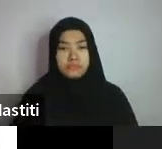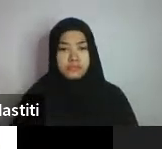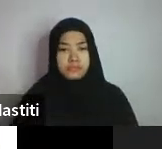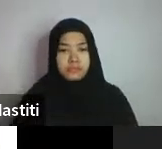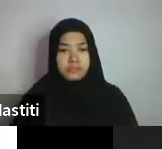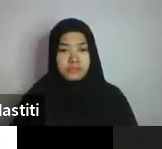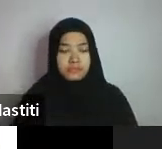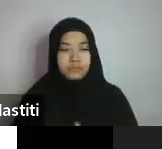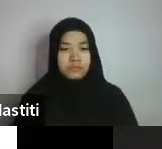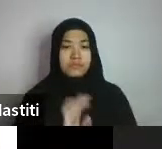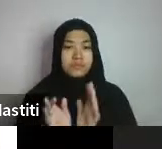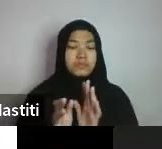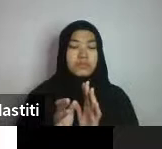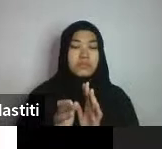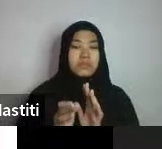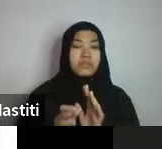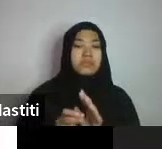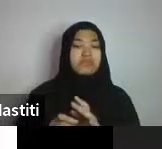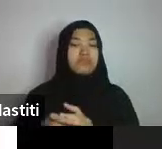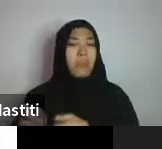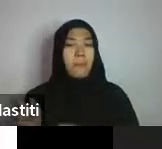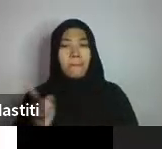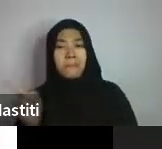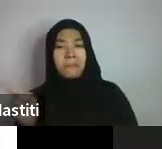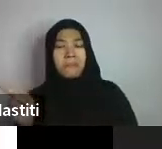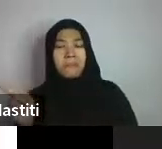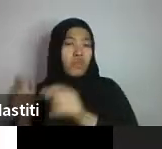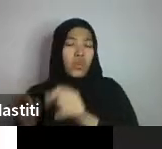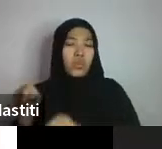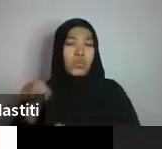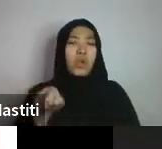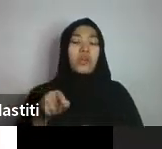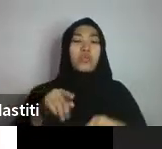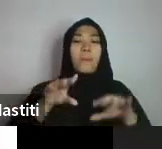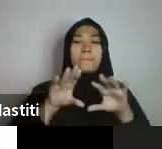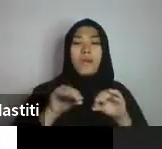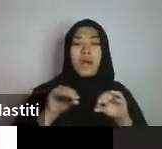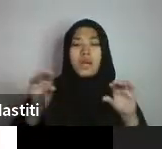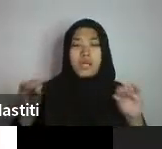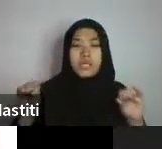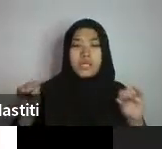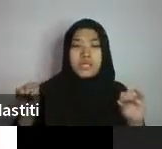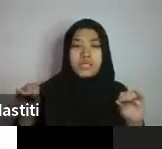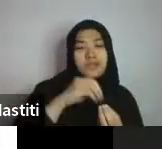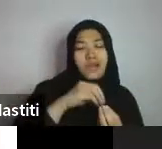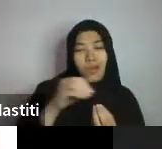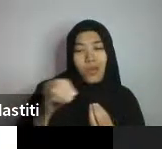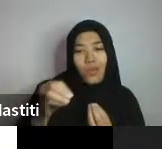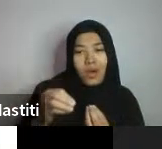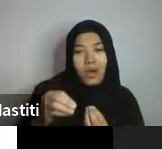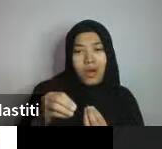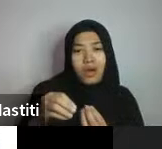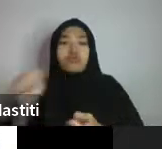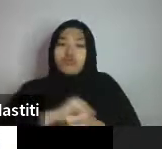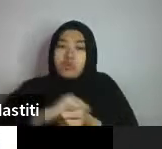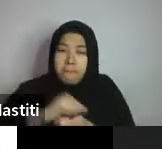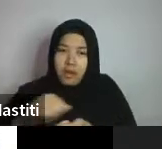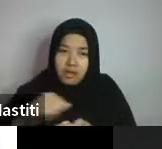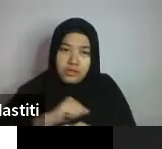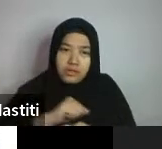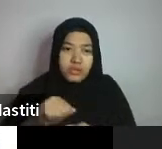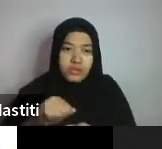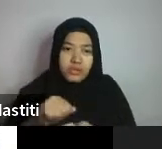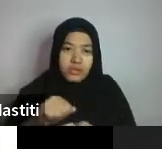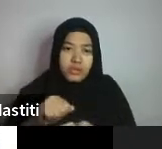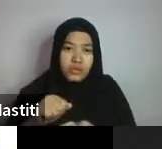kitchen, in the laundry, and all that. So they were kept busy. The idea is also rehabilitation. Teach people a